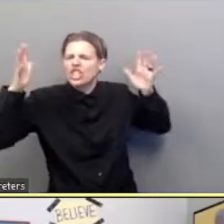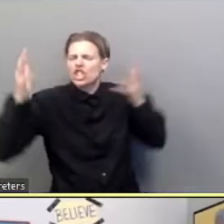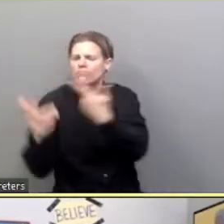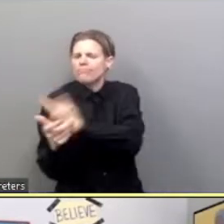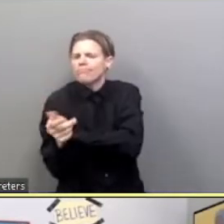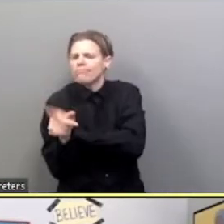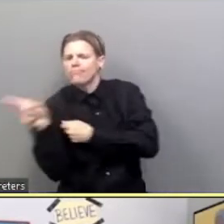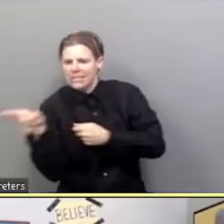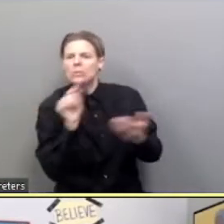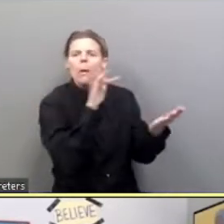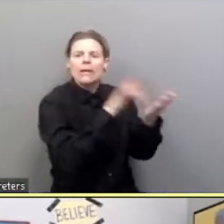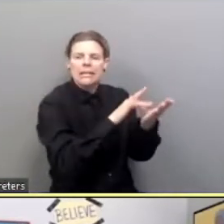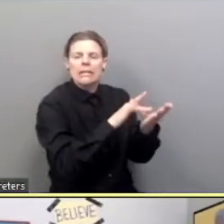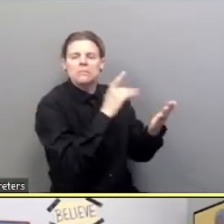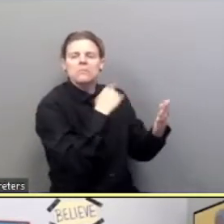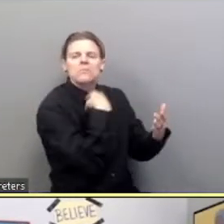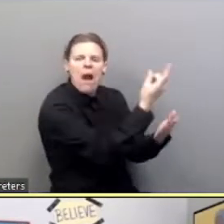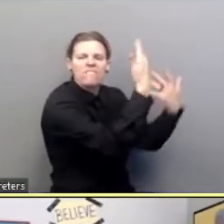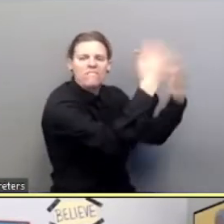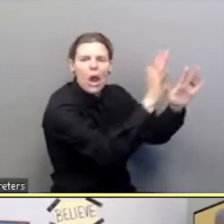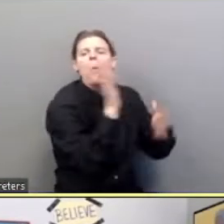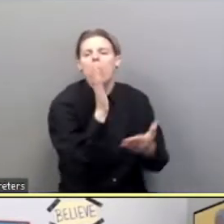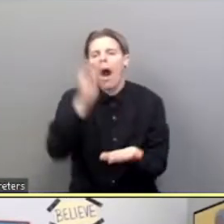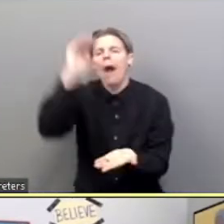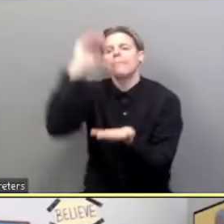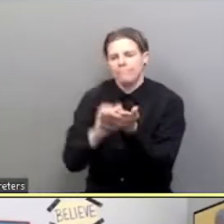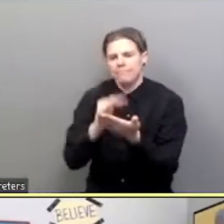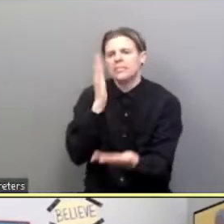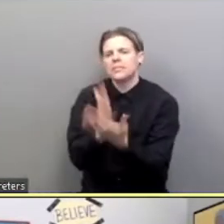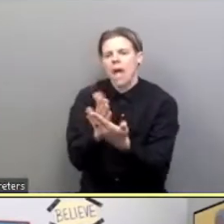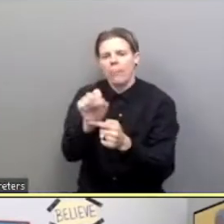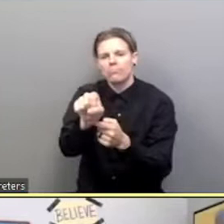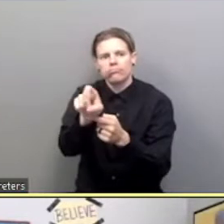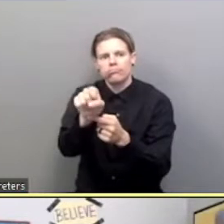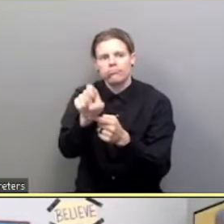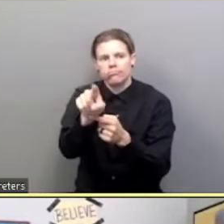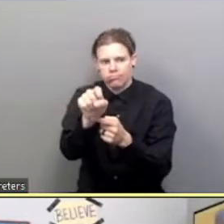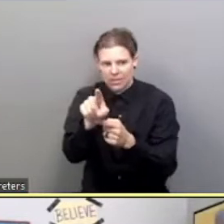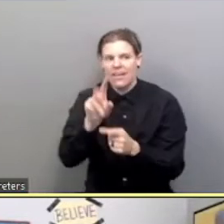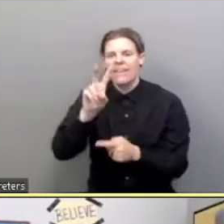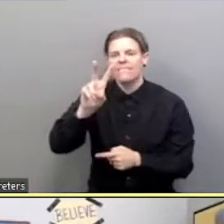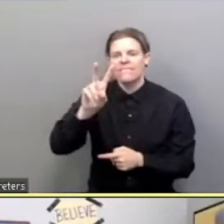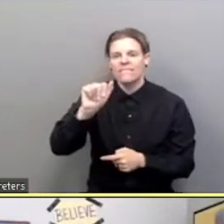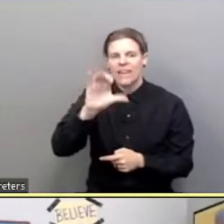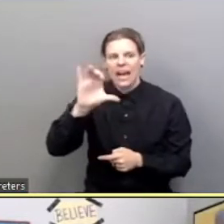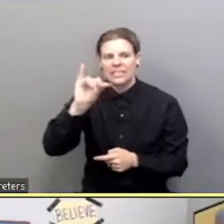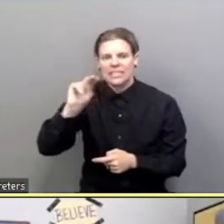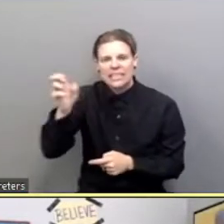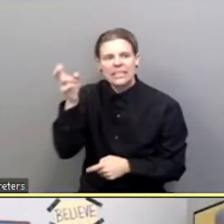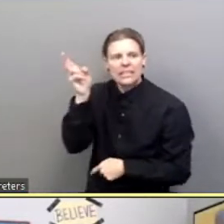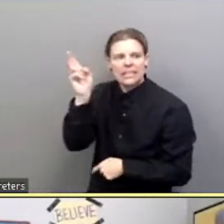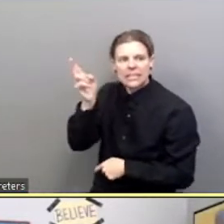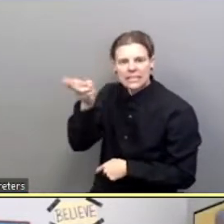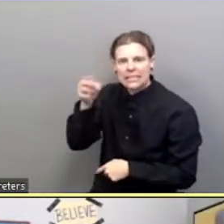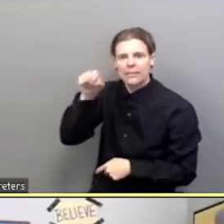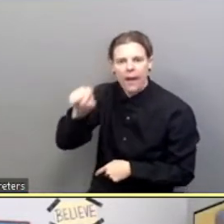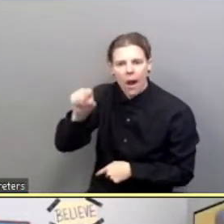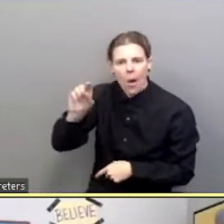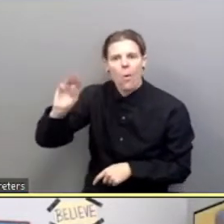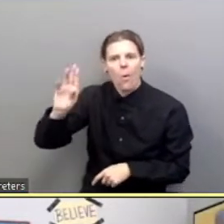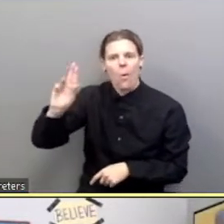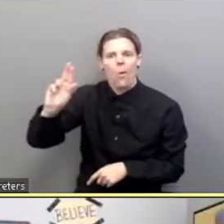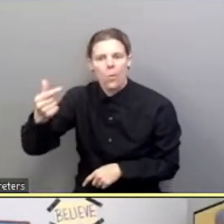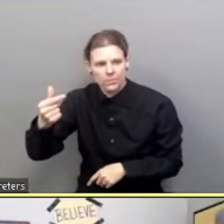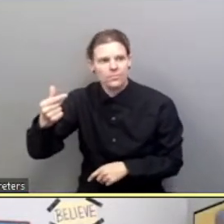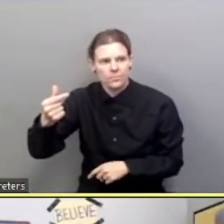at vaccinenewmexico.org. And if you click vaccine history, you can update and that'll say,